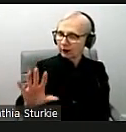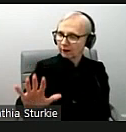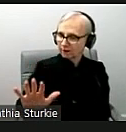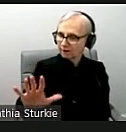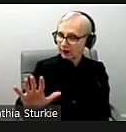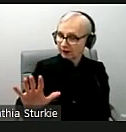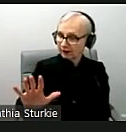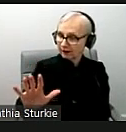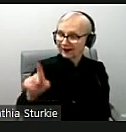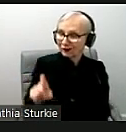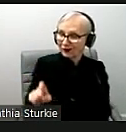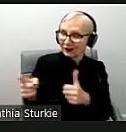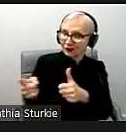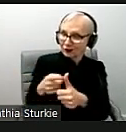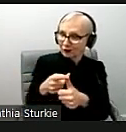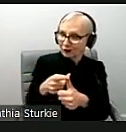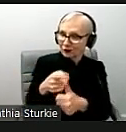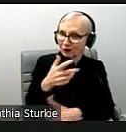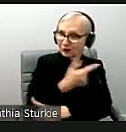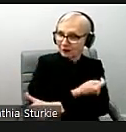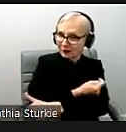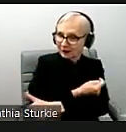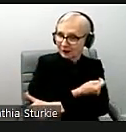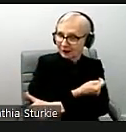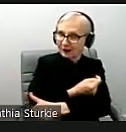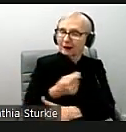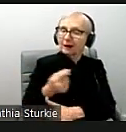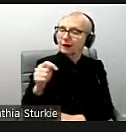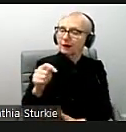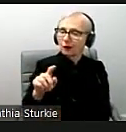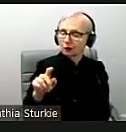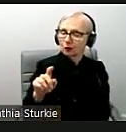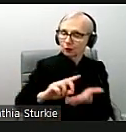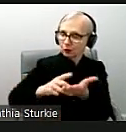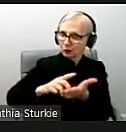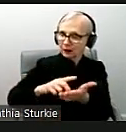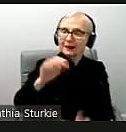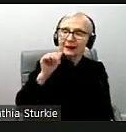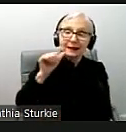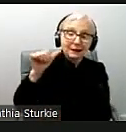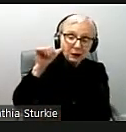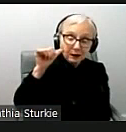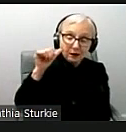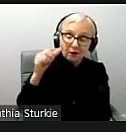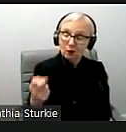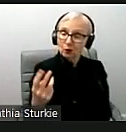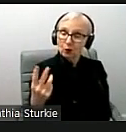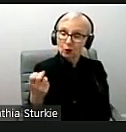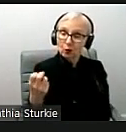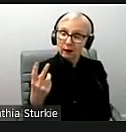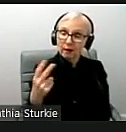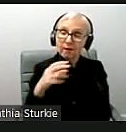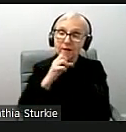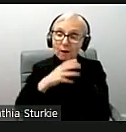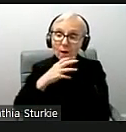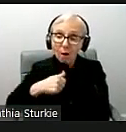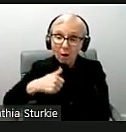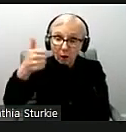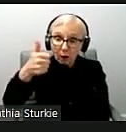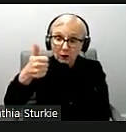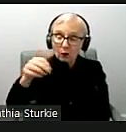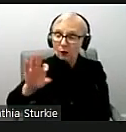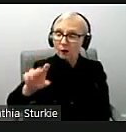first dose of Moderna vaccine yesterday. And for those who are 12 and older and would like to go for the